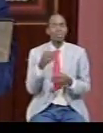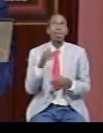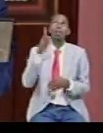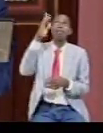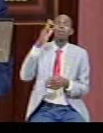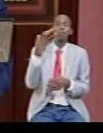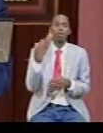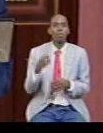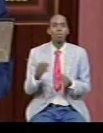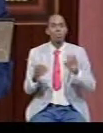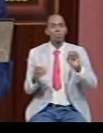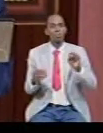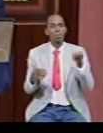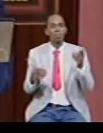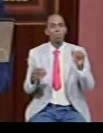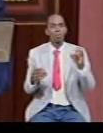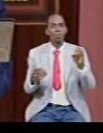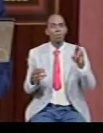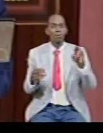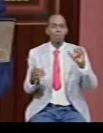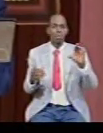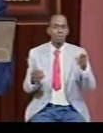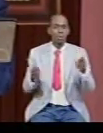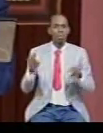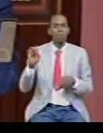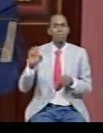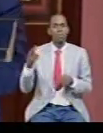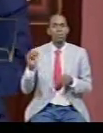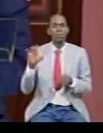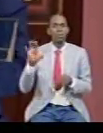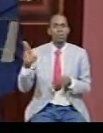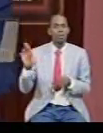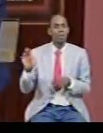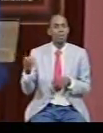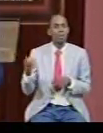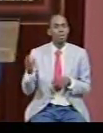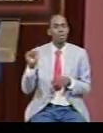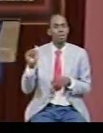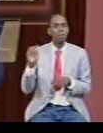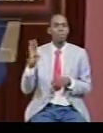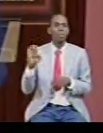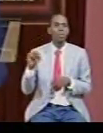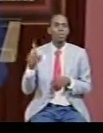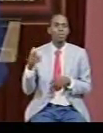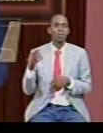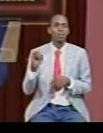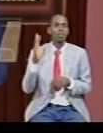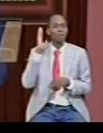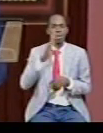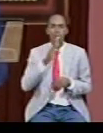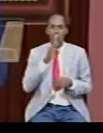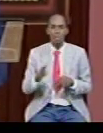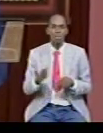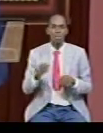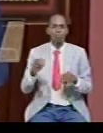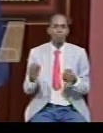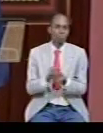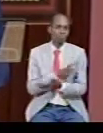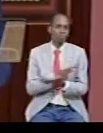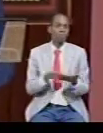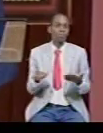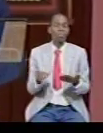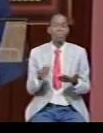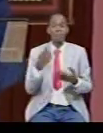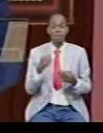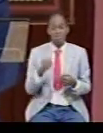God of Shadrach, Meshach, and Abednego shall be cut in pieces. The man has been won